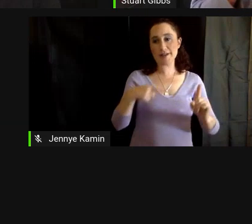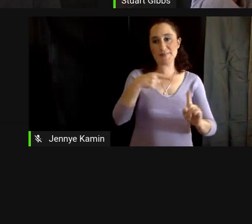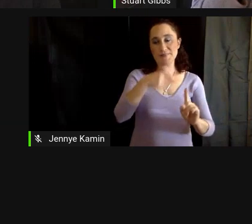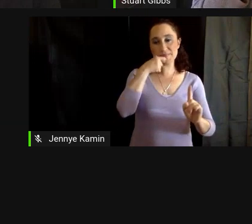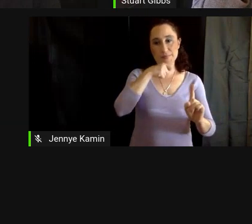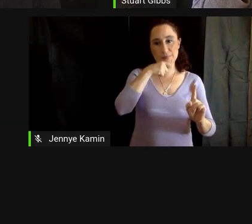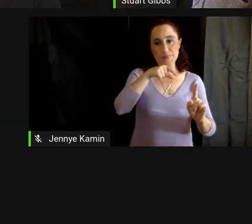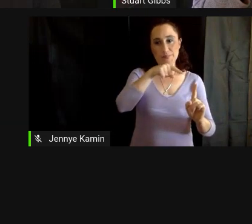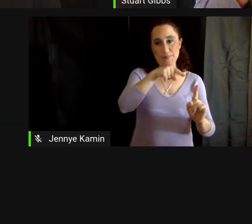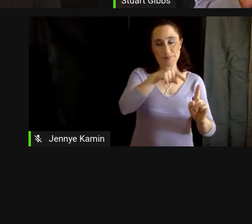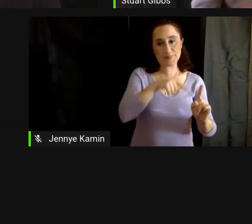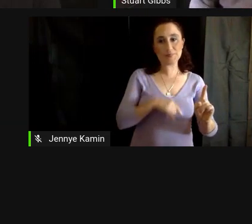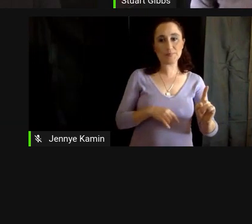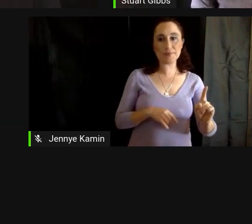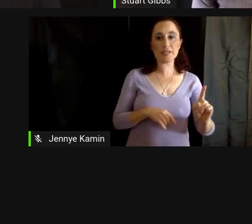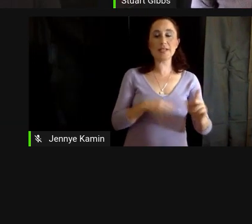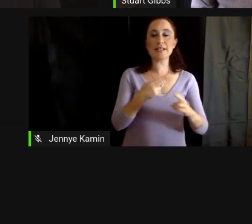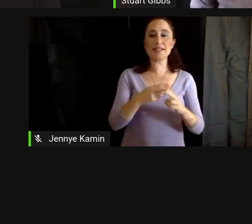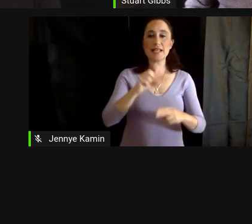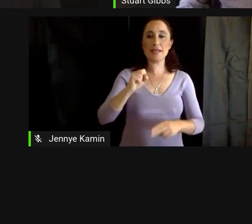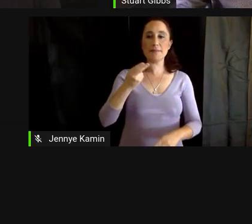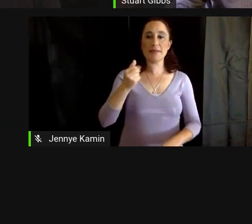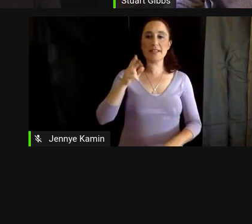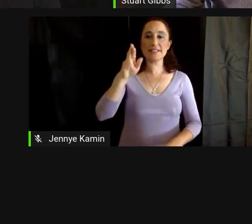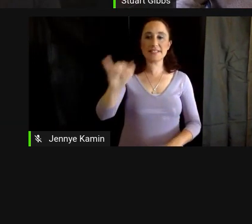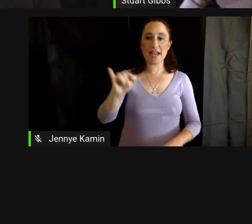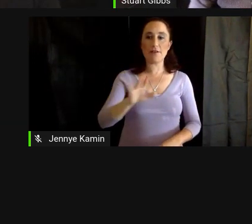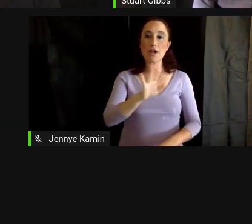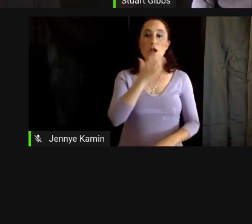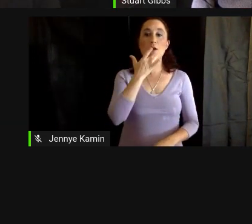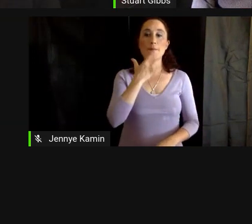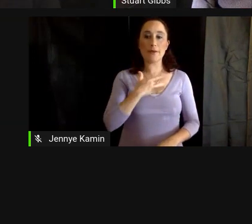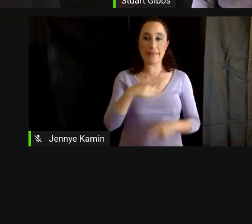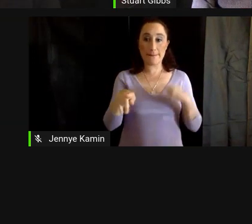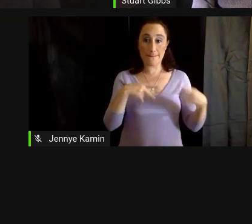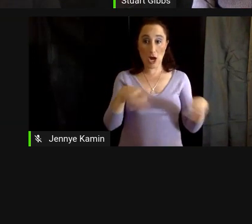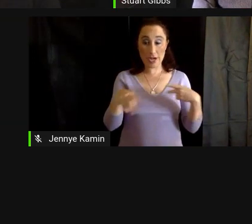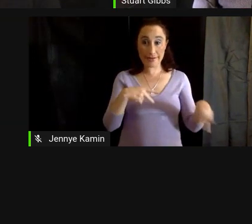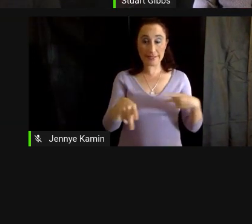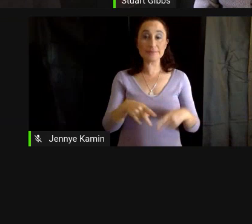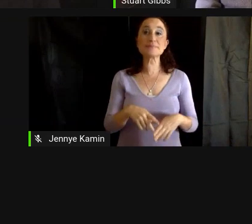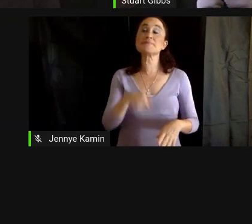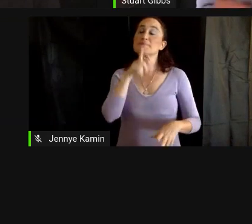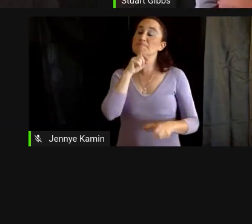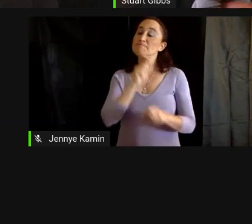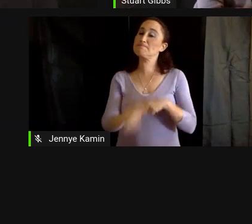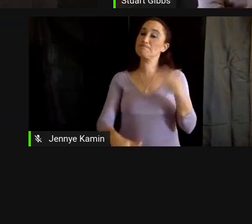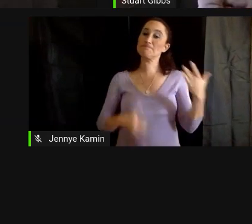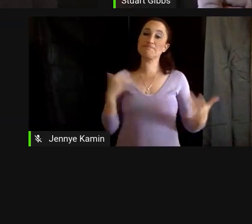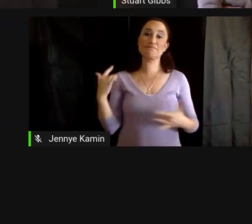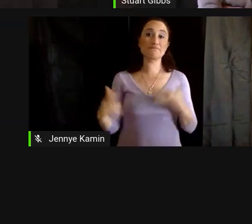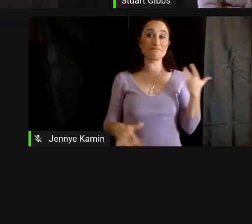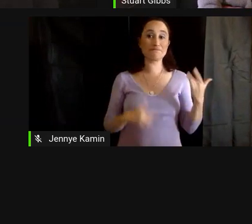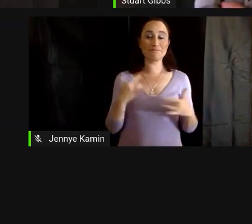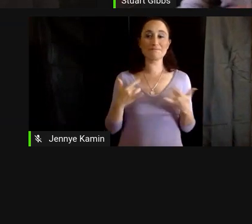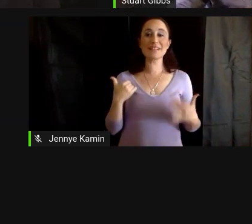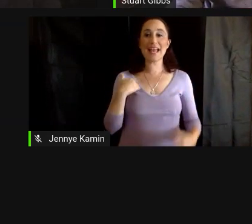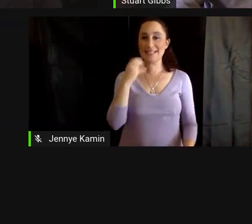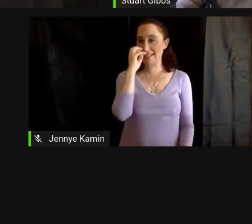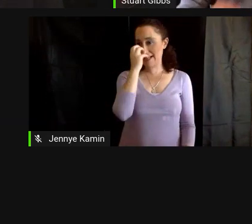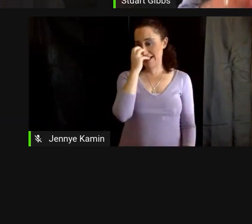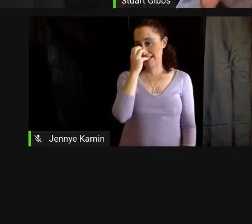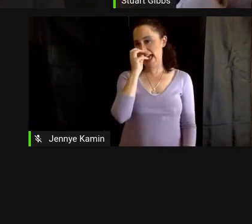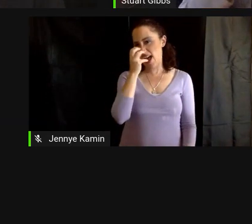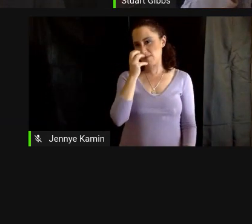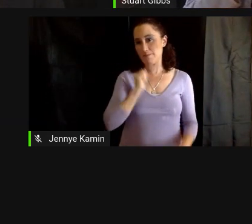her Sherry. Okay, it is Sherry's birthday party, and she's very excited. And she has a clown at the